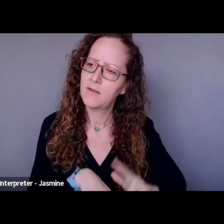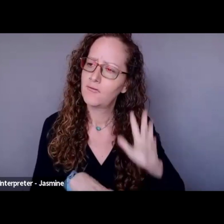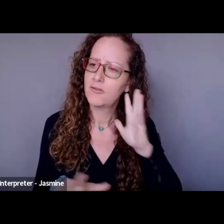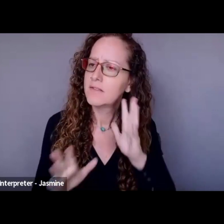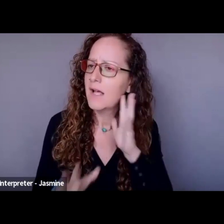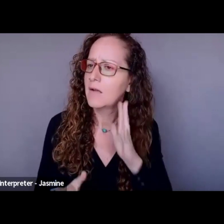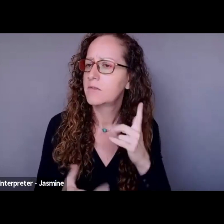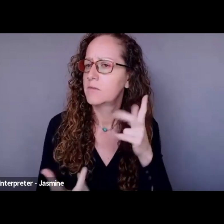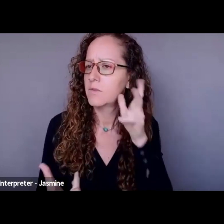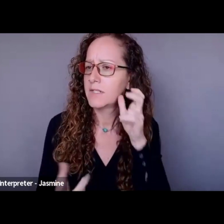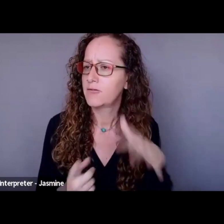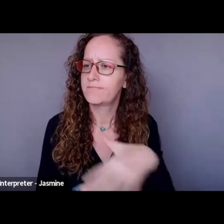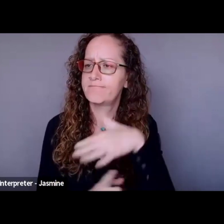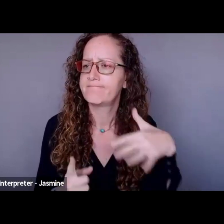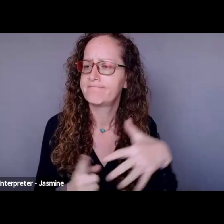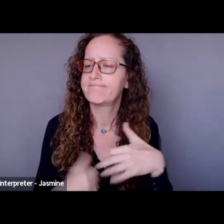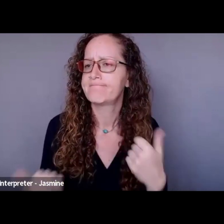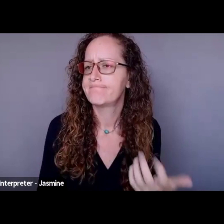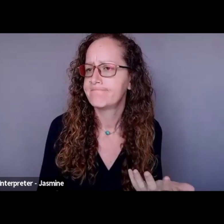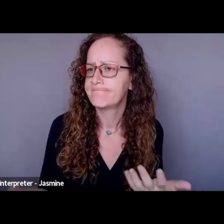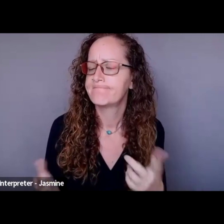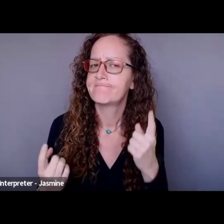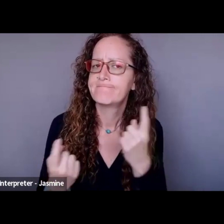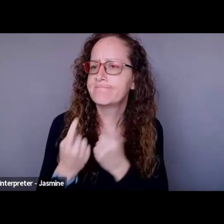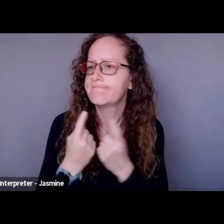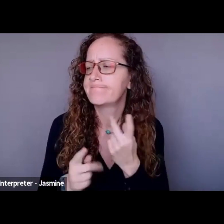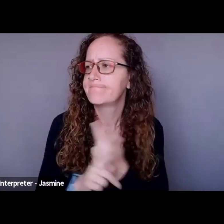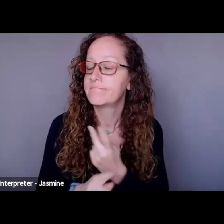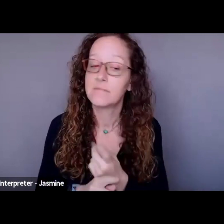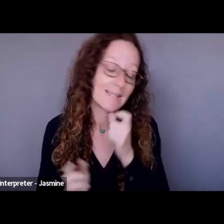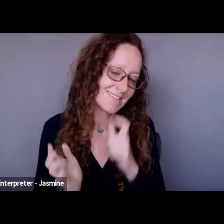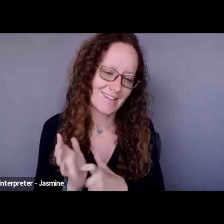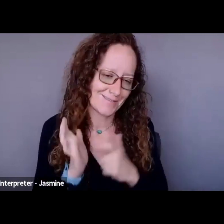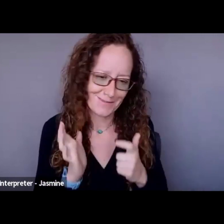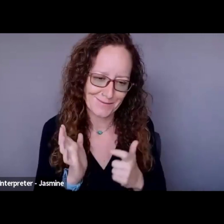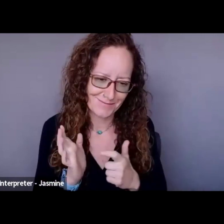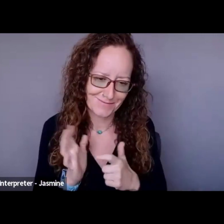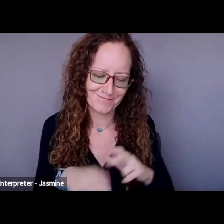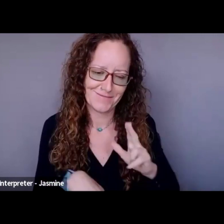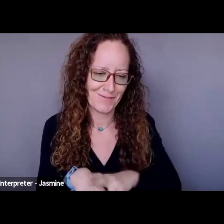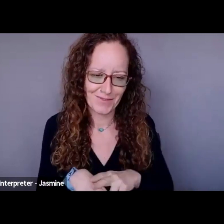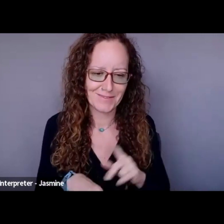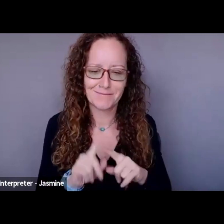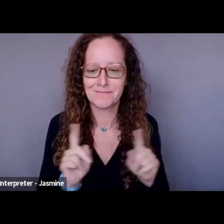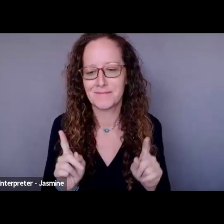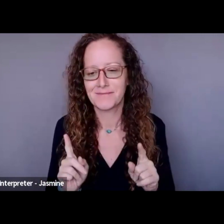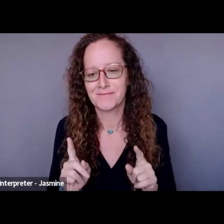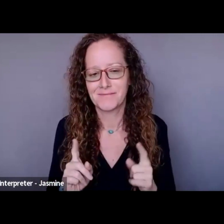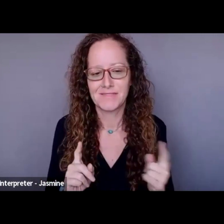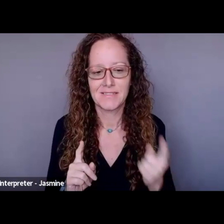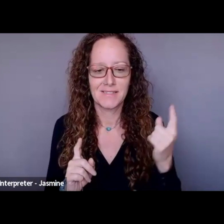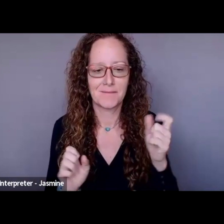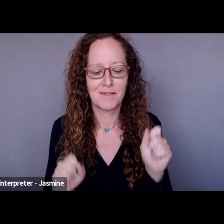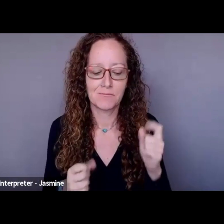this environment. None of that is a requirement, of course, but that is something you